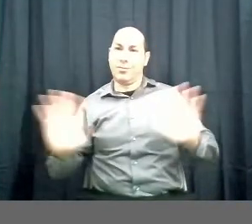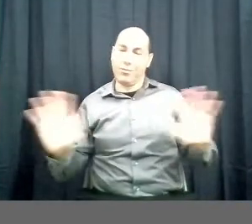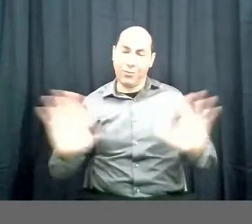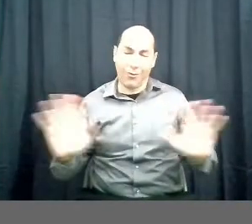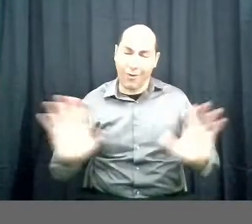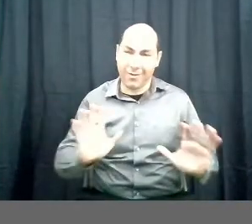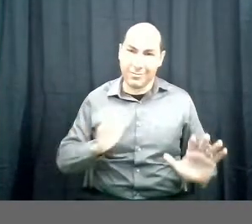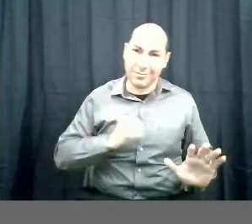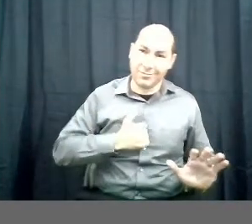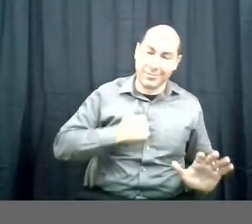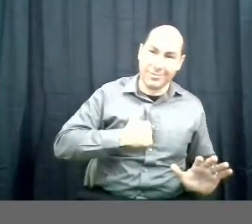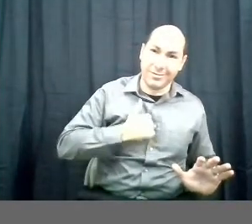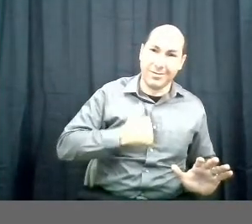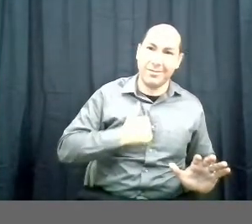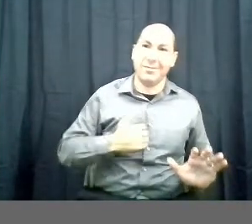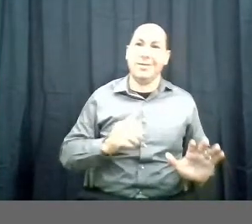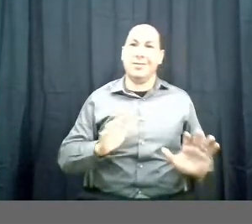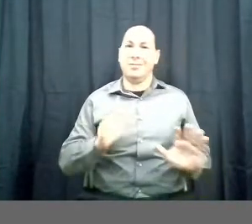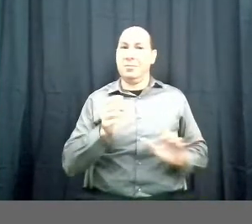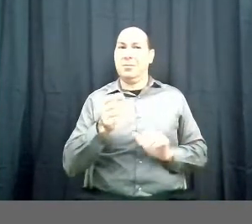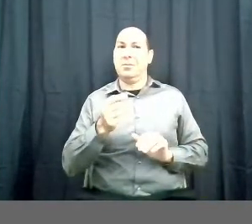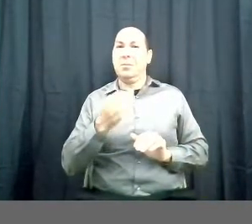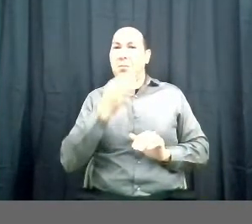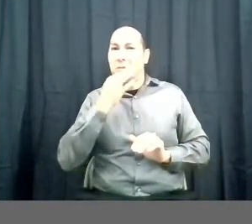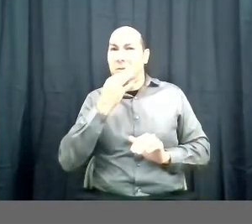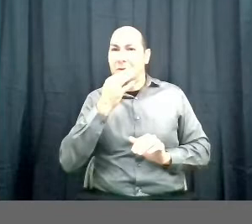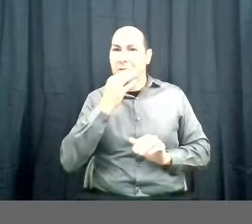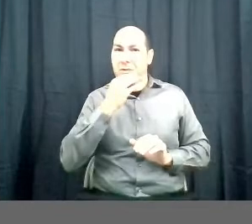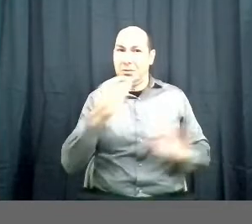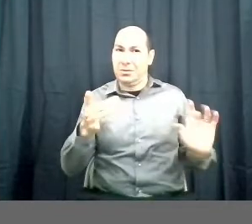I'll be right back. Okay.